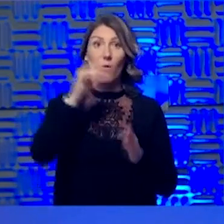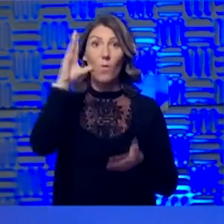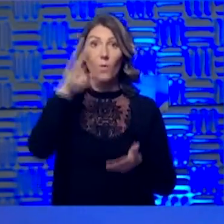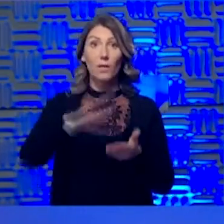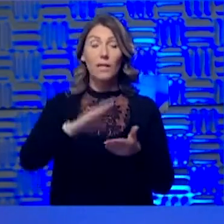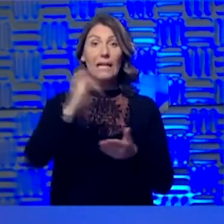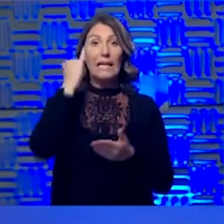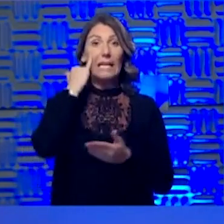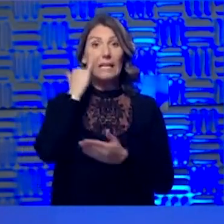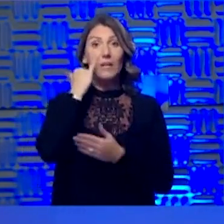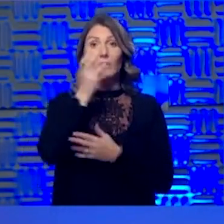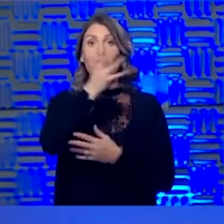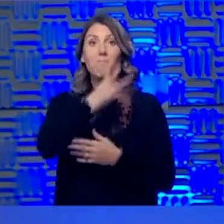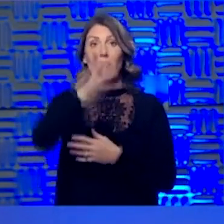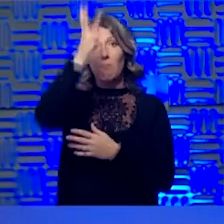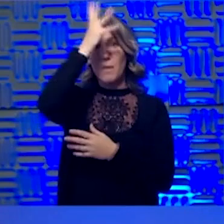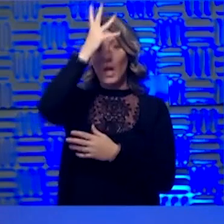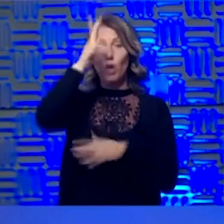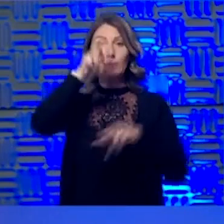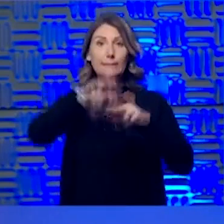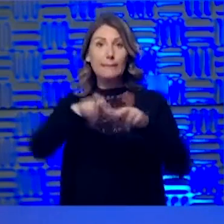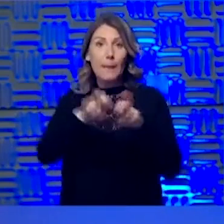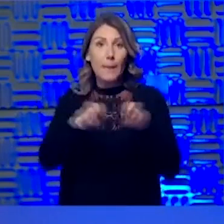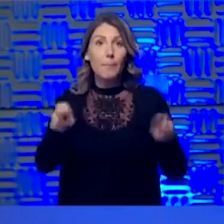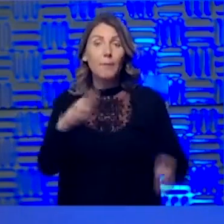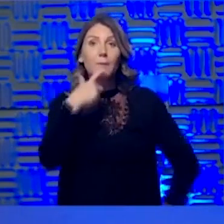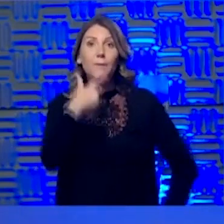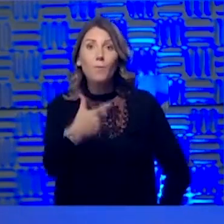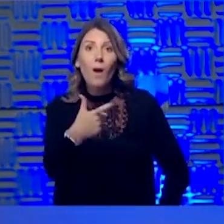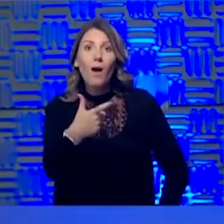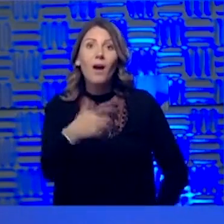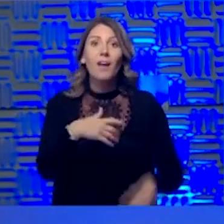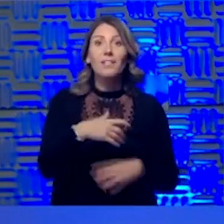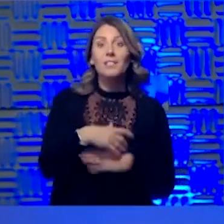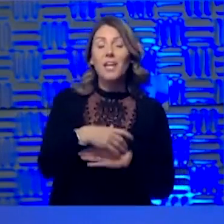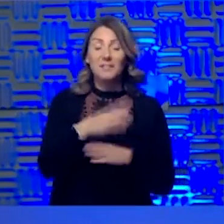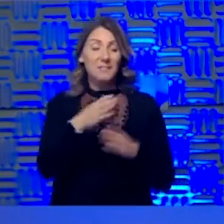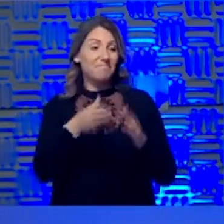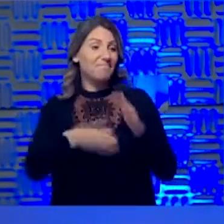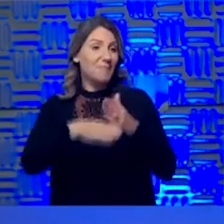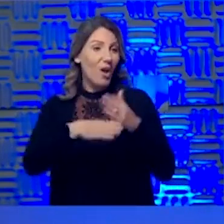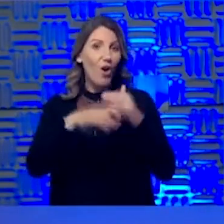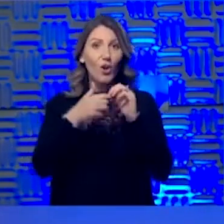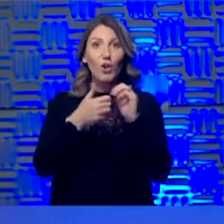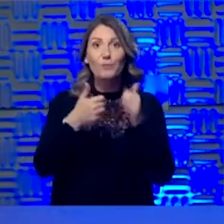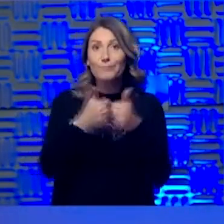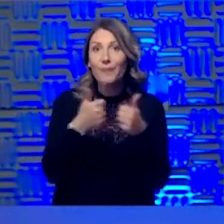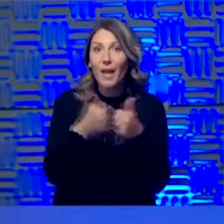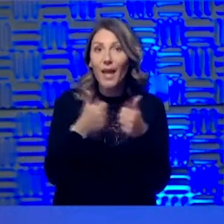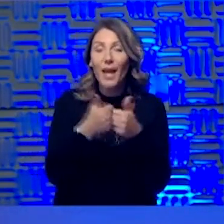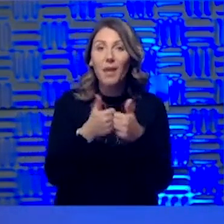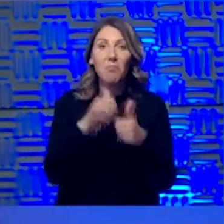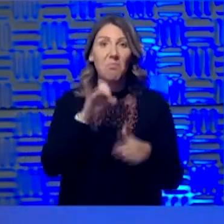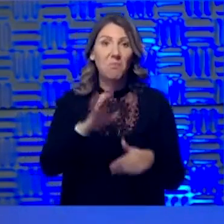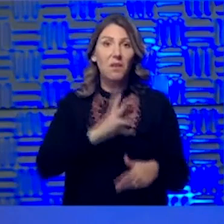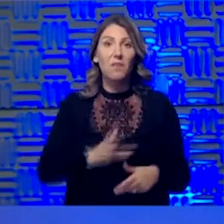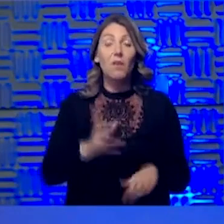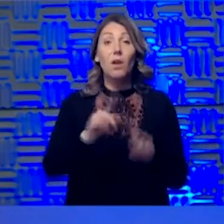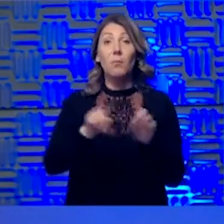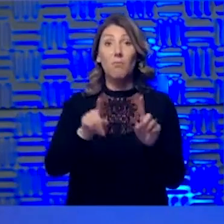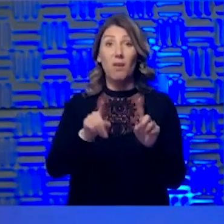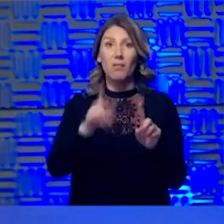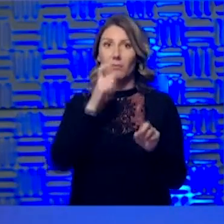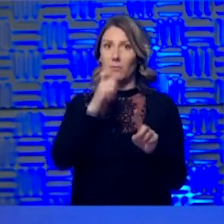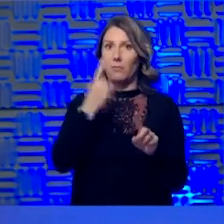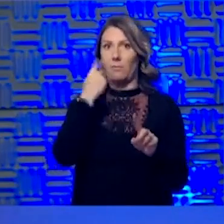parents sitting on the benches watching the baseball game or watching the soccer game, that's reasonable. Obviously, not for the athletes, but for people